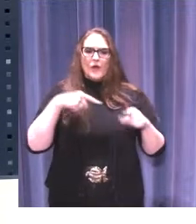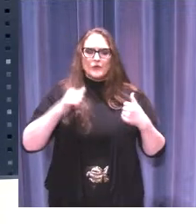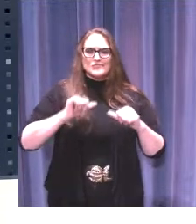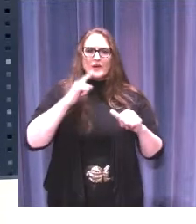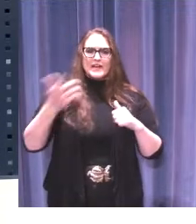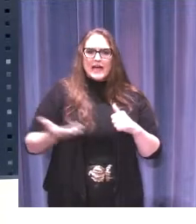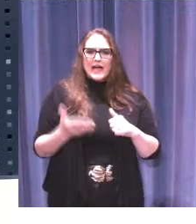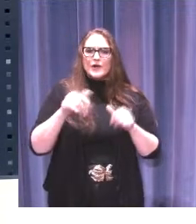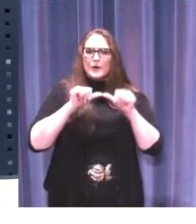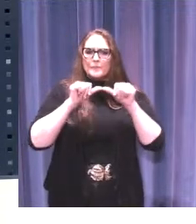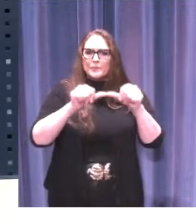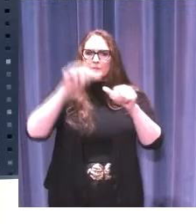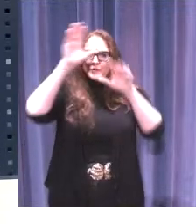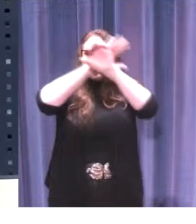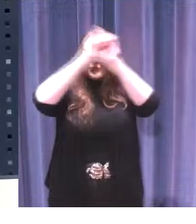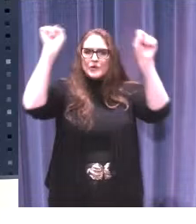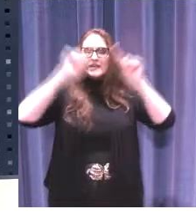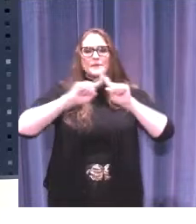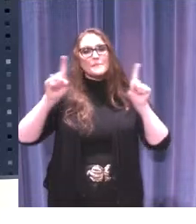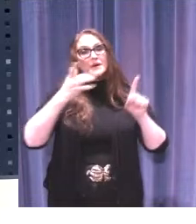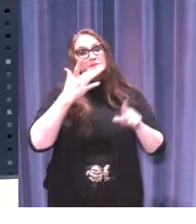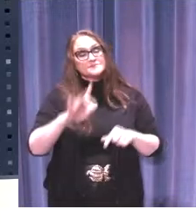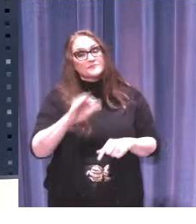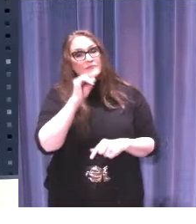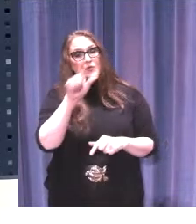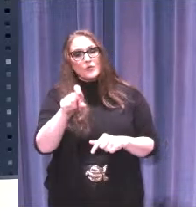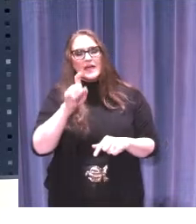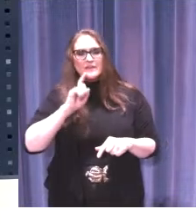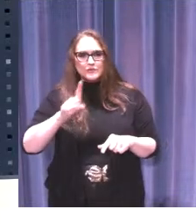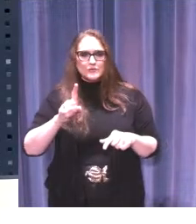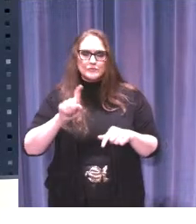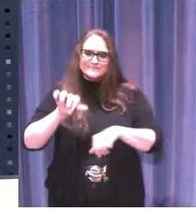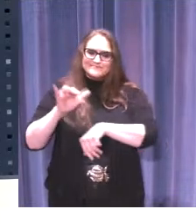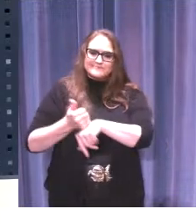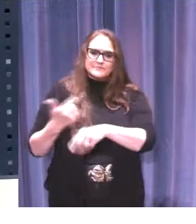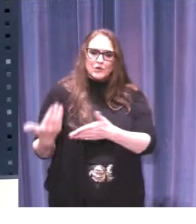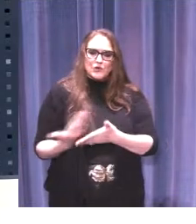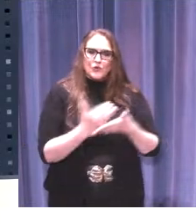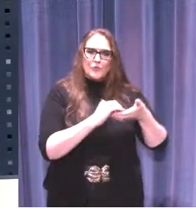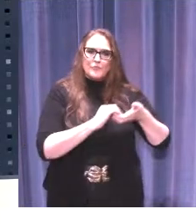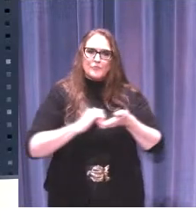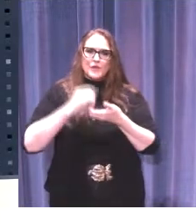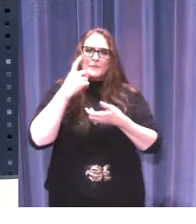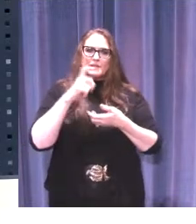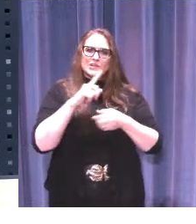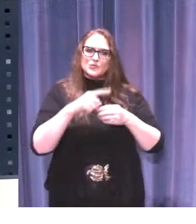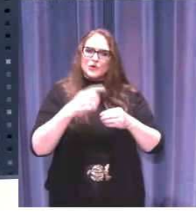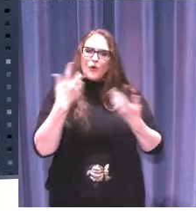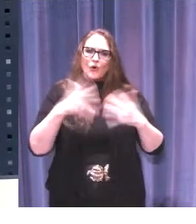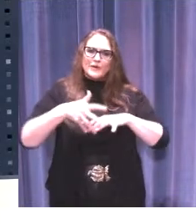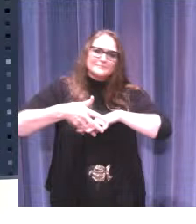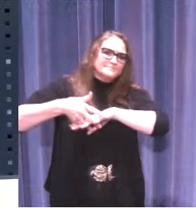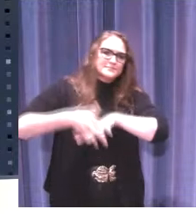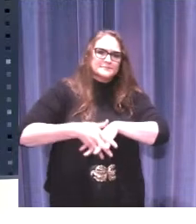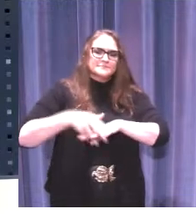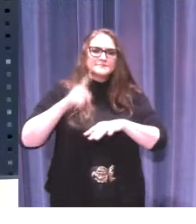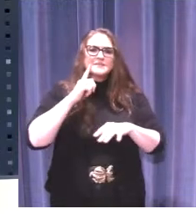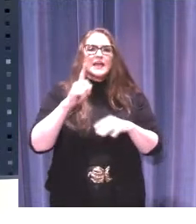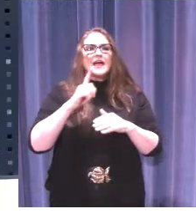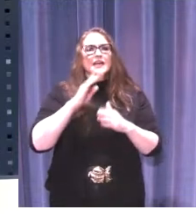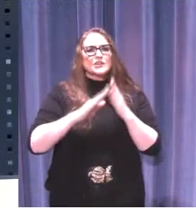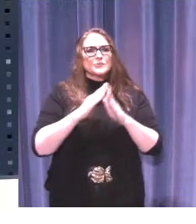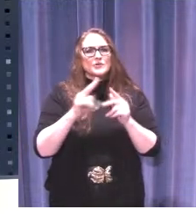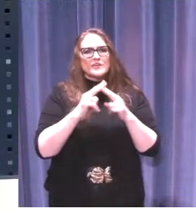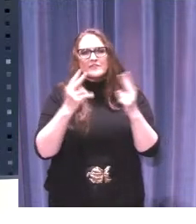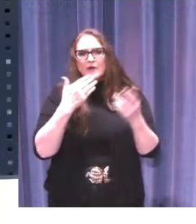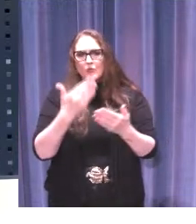But fortunately, we won't have to really establish new partnerships because we're anchored into the community very